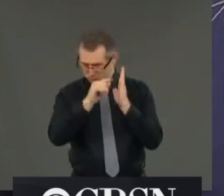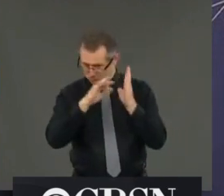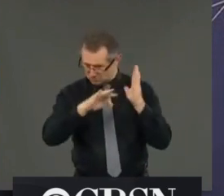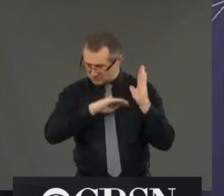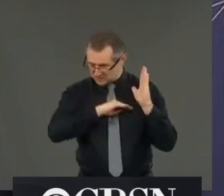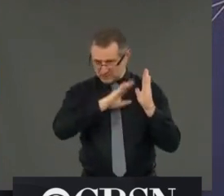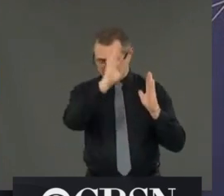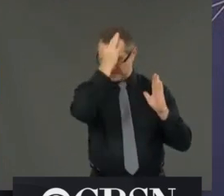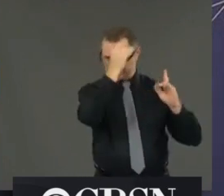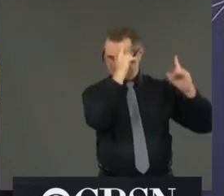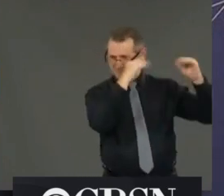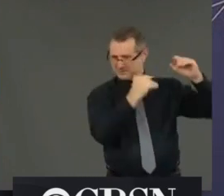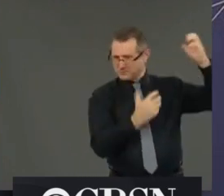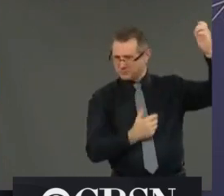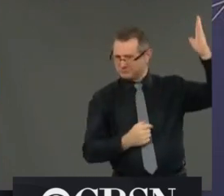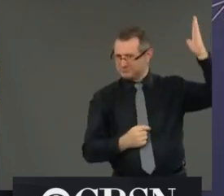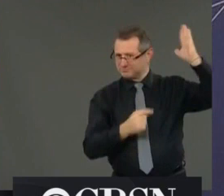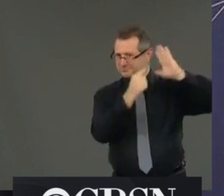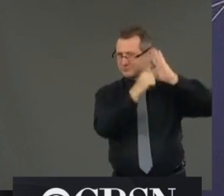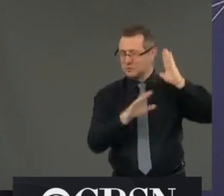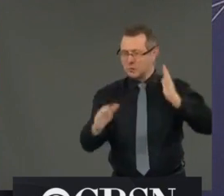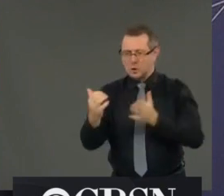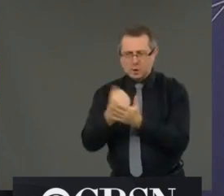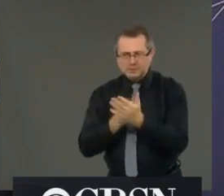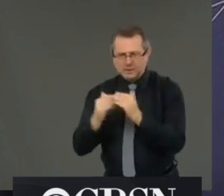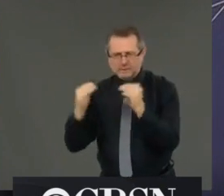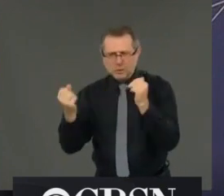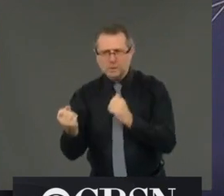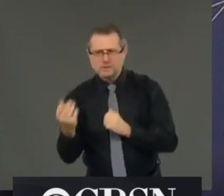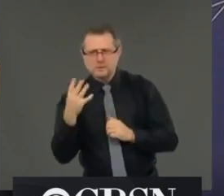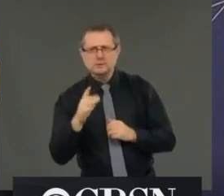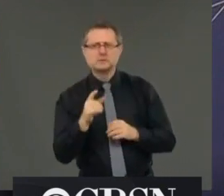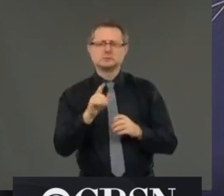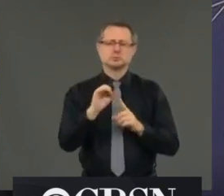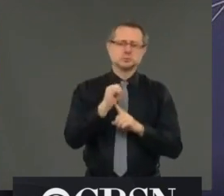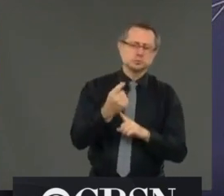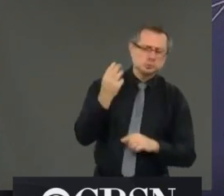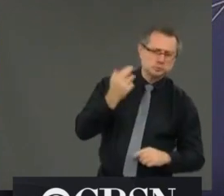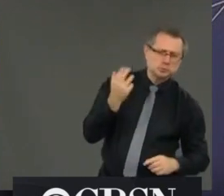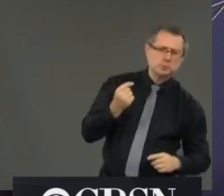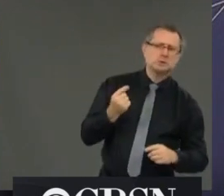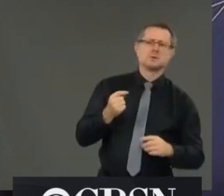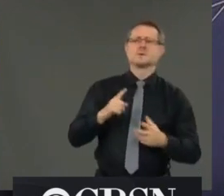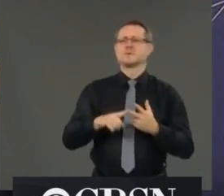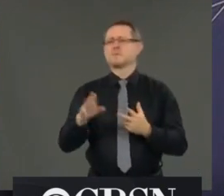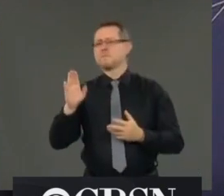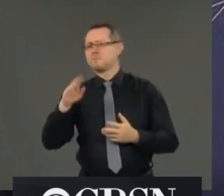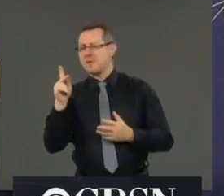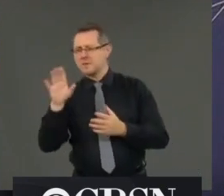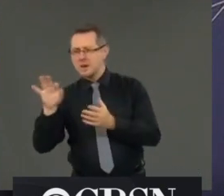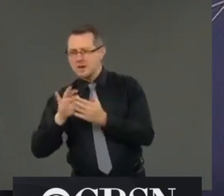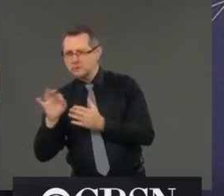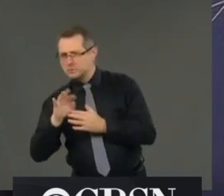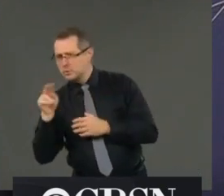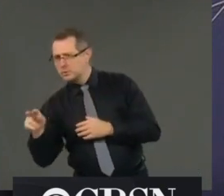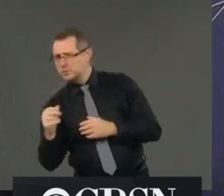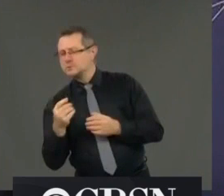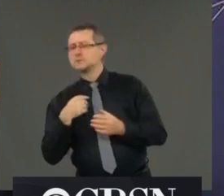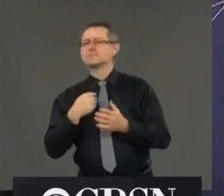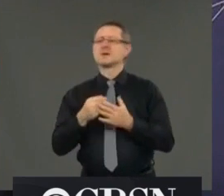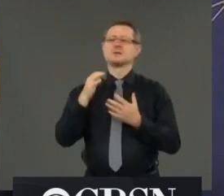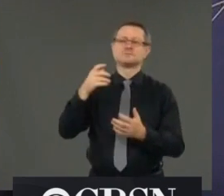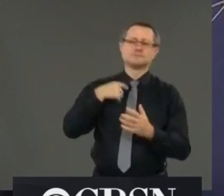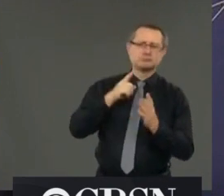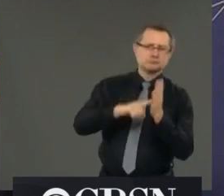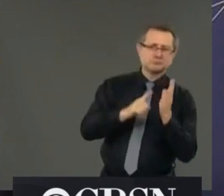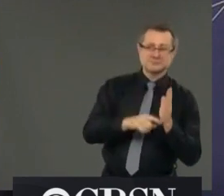your situation, your bank account. And we wind up with a lot of people who file, and then there's an